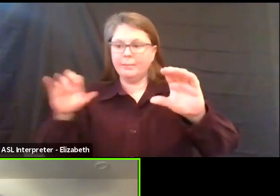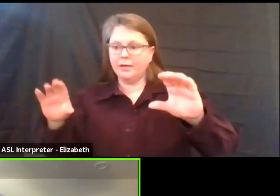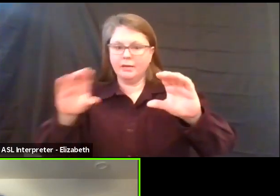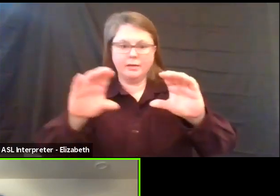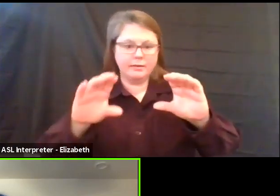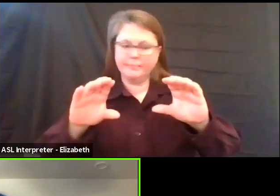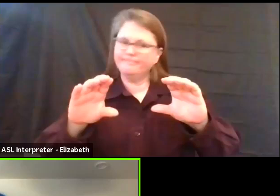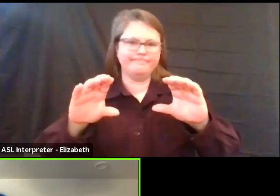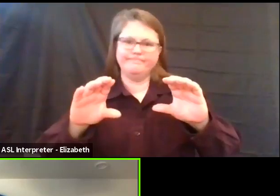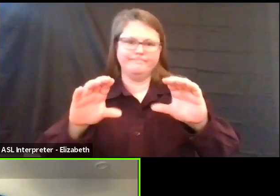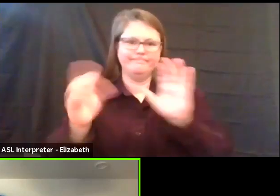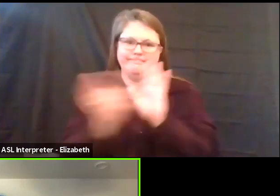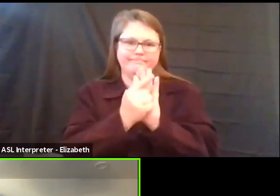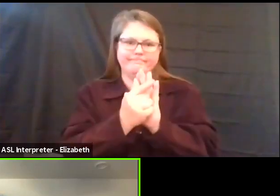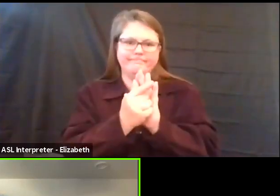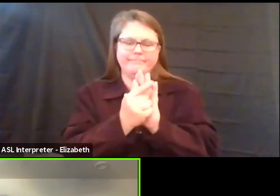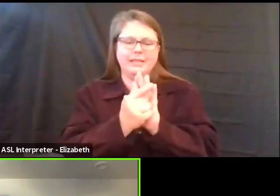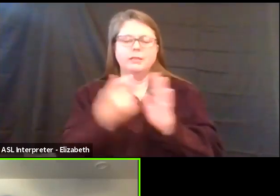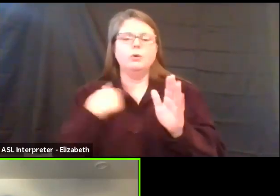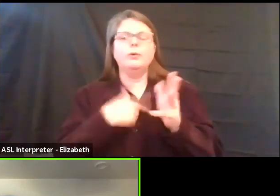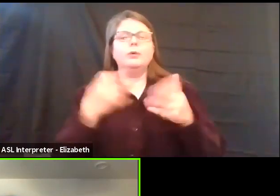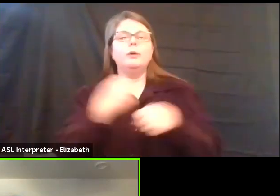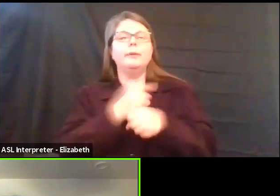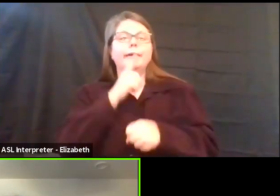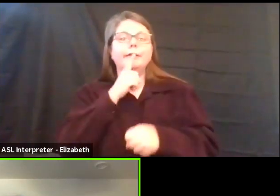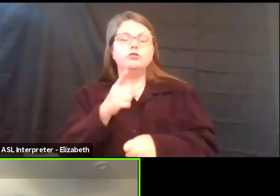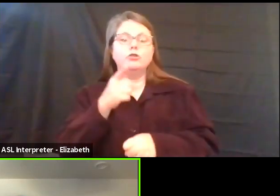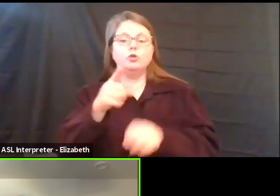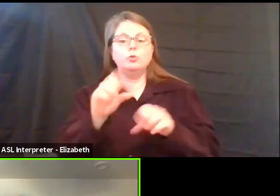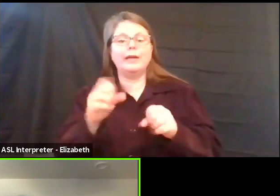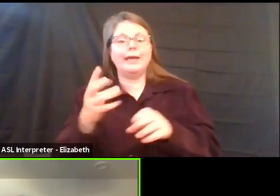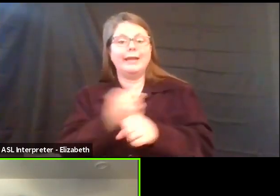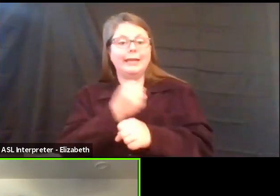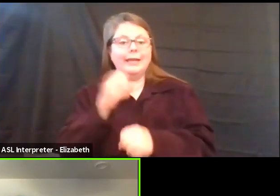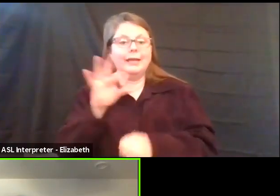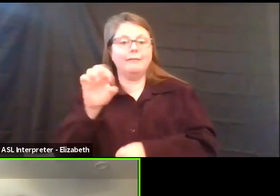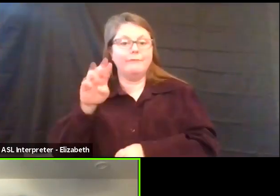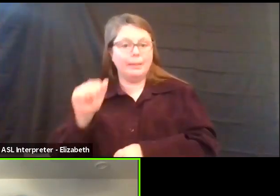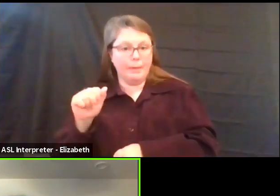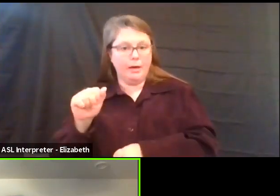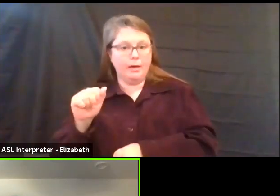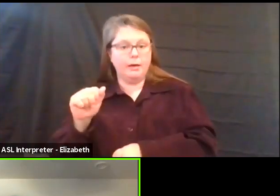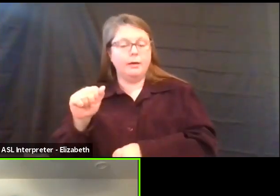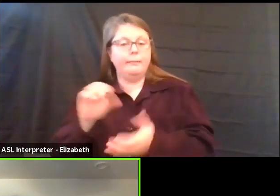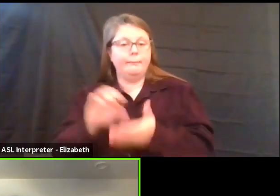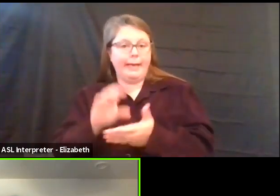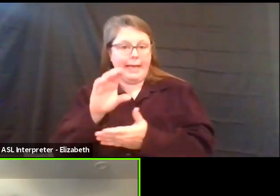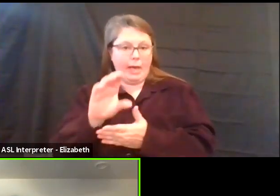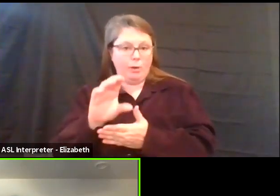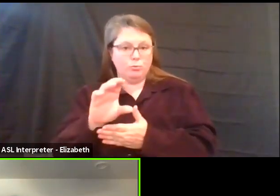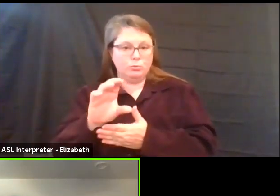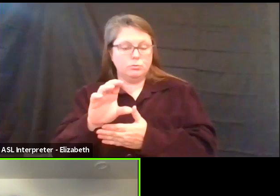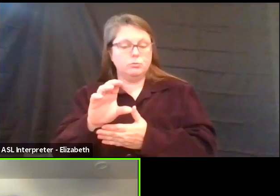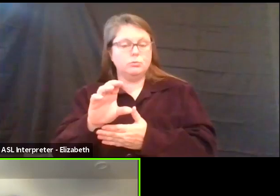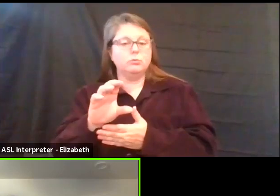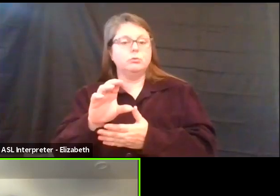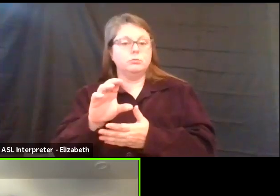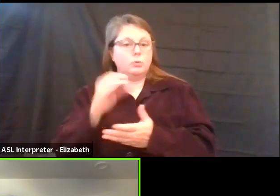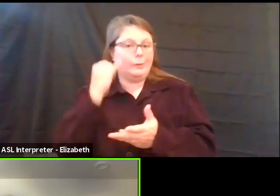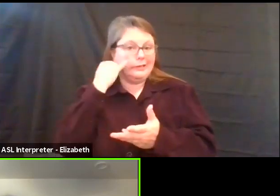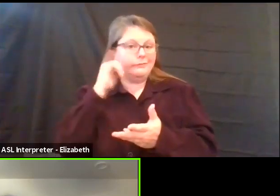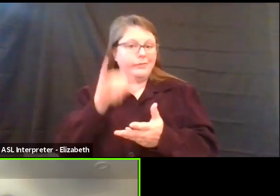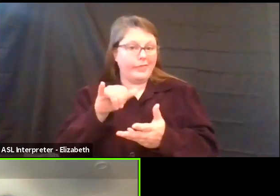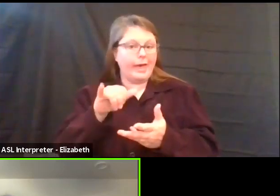we were to give you a payout before you access insurance and FEMA resources, you might